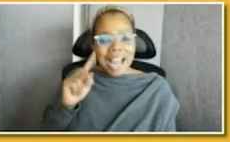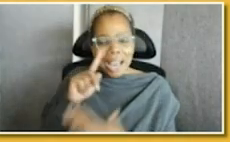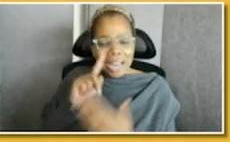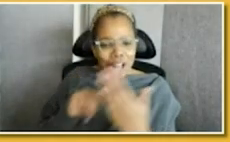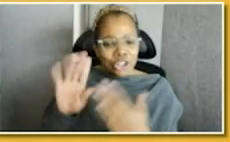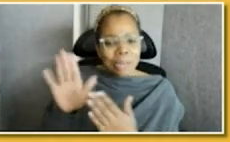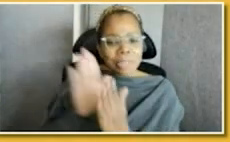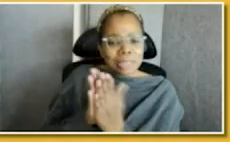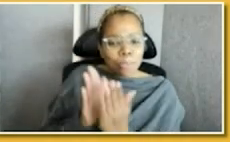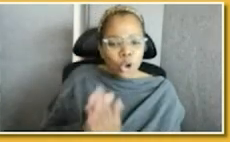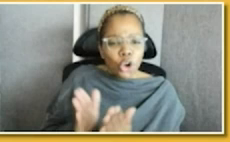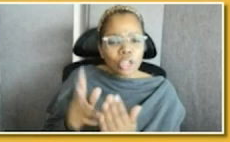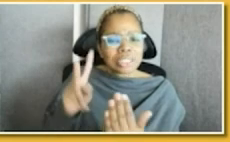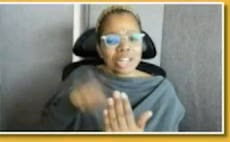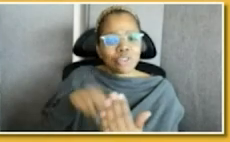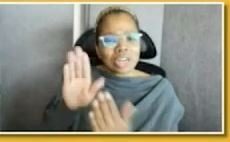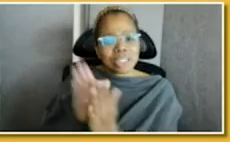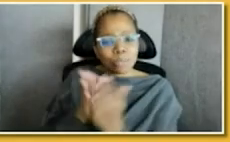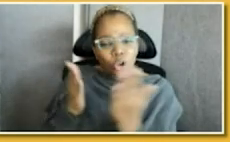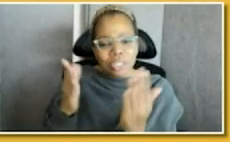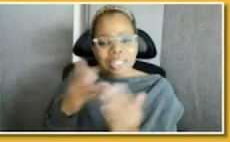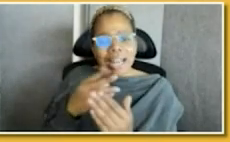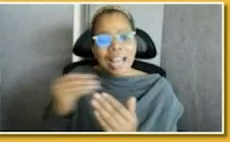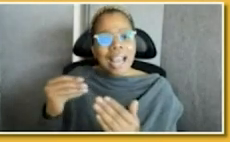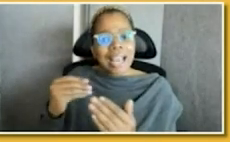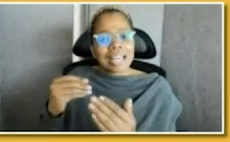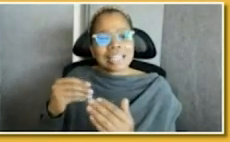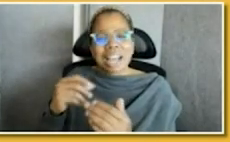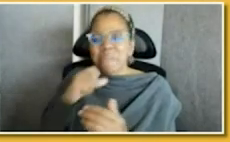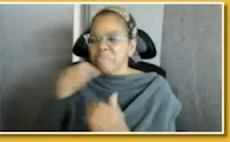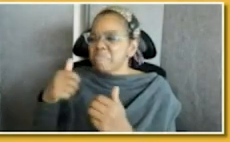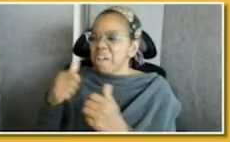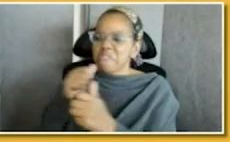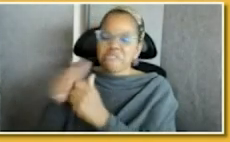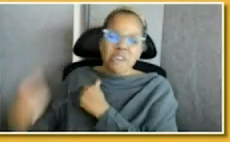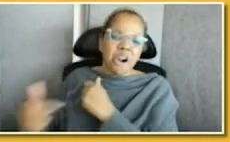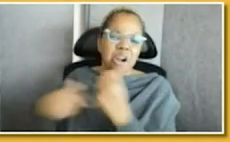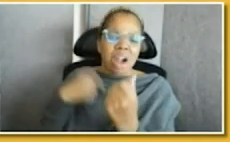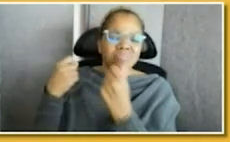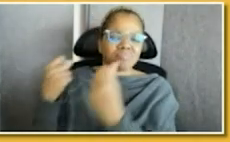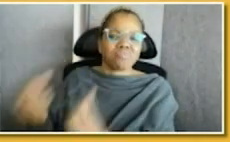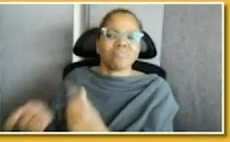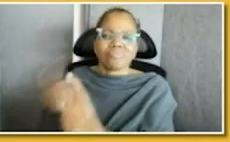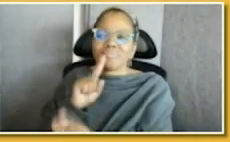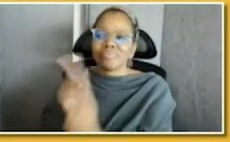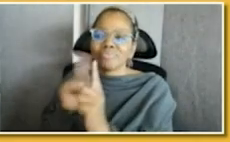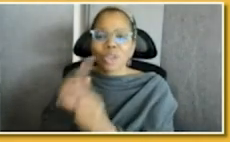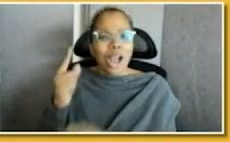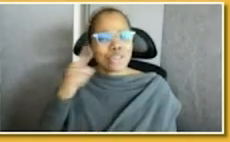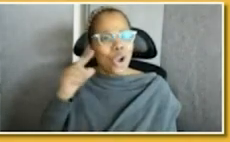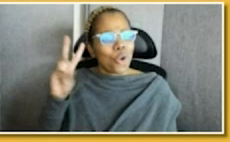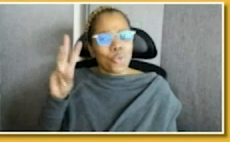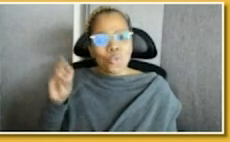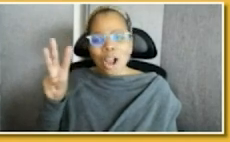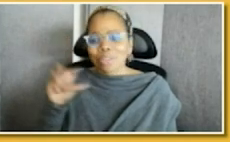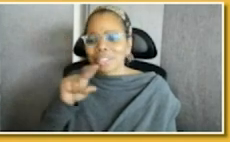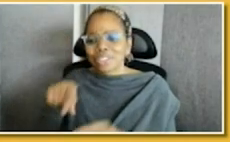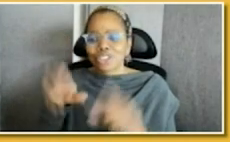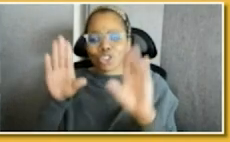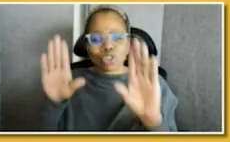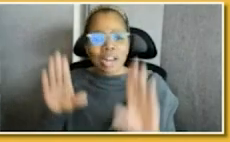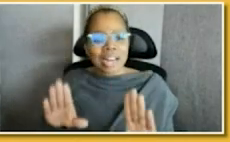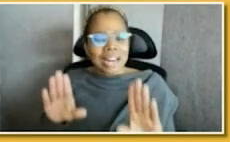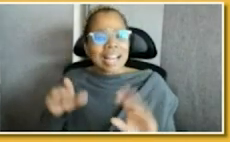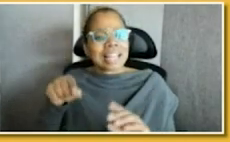and I read his books, and I wasn't far from Ron, so I could go out and interview him. And I was thinking, wow, this is great. This is going to be